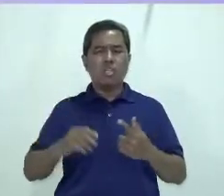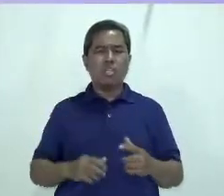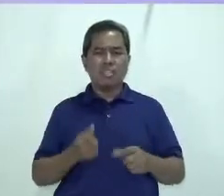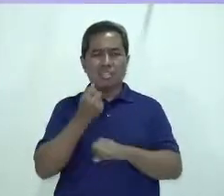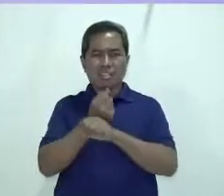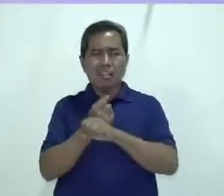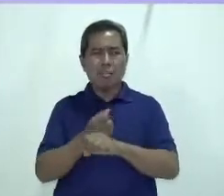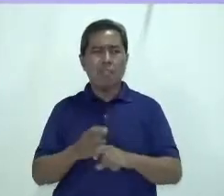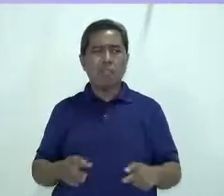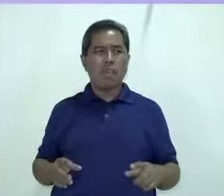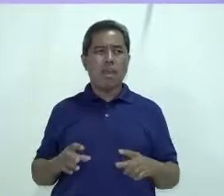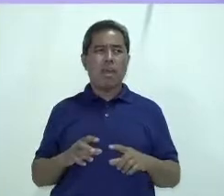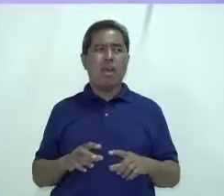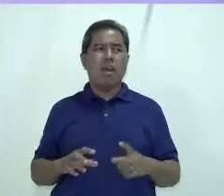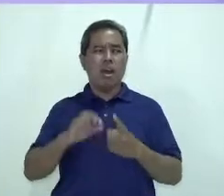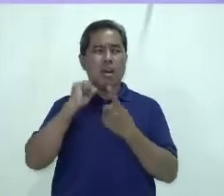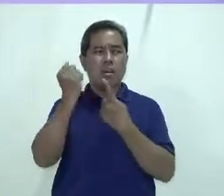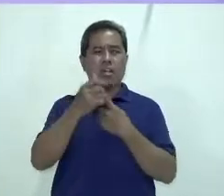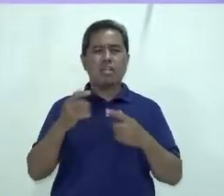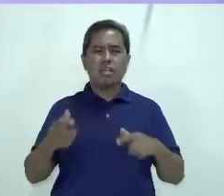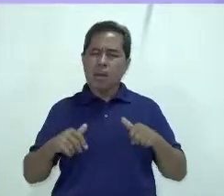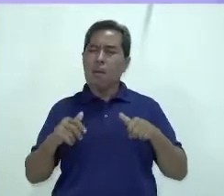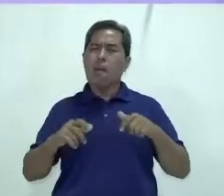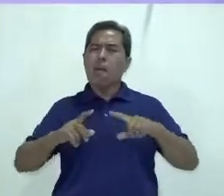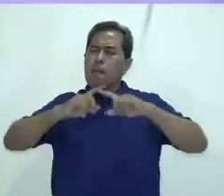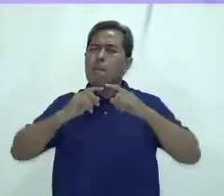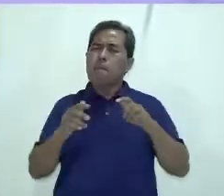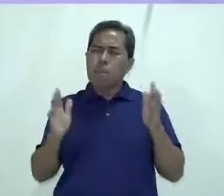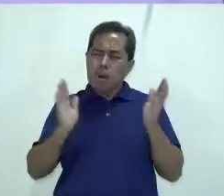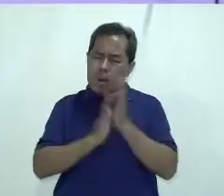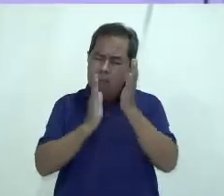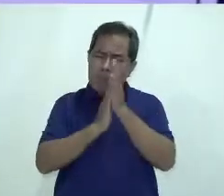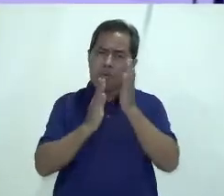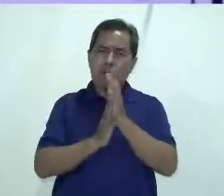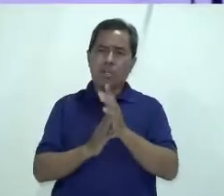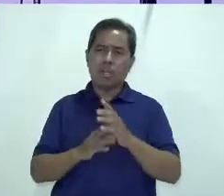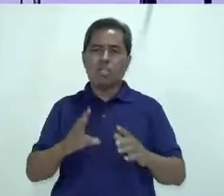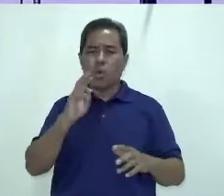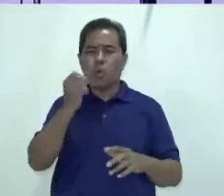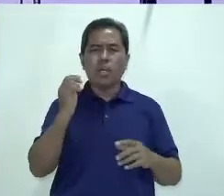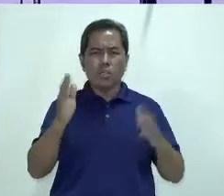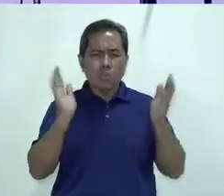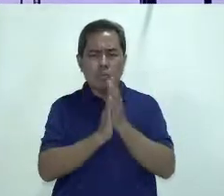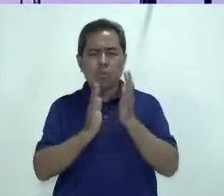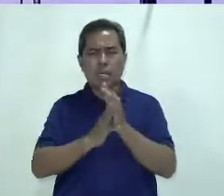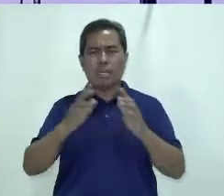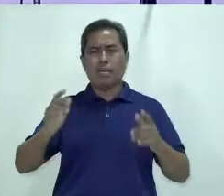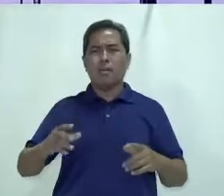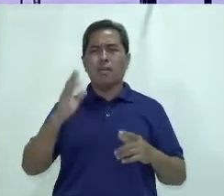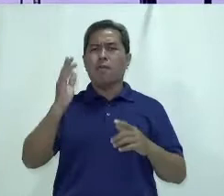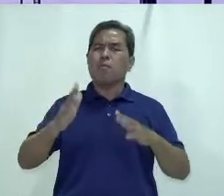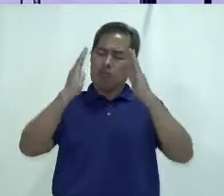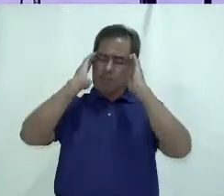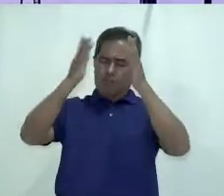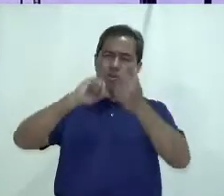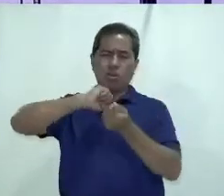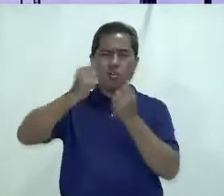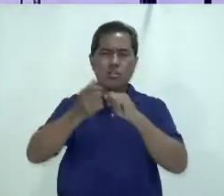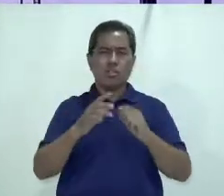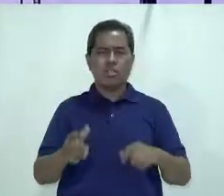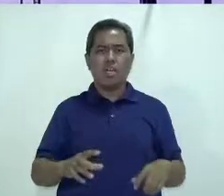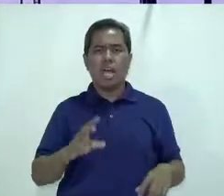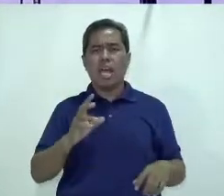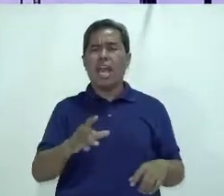Just praise me through it. Why? Because when you do, your perspective will change. When you do, I will come in and assure you of